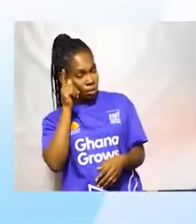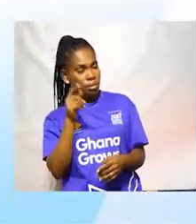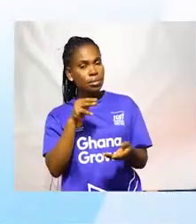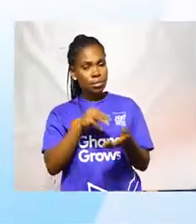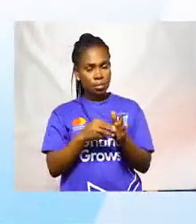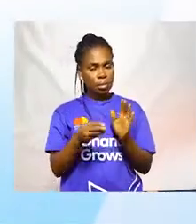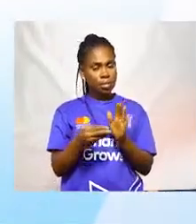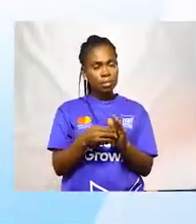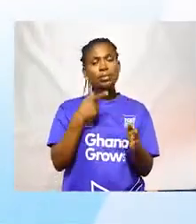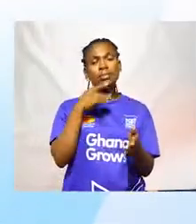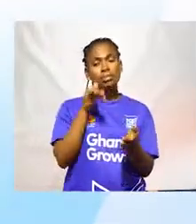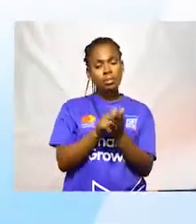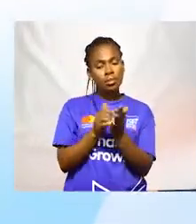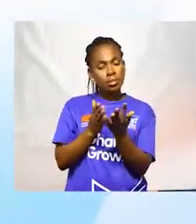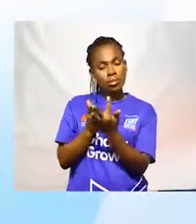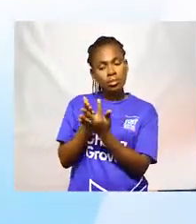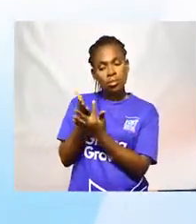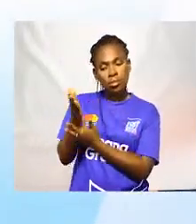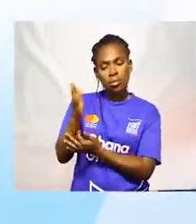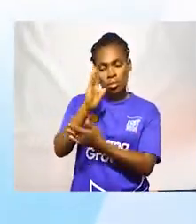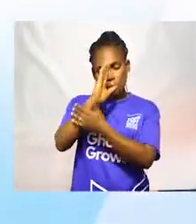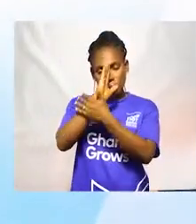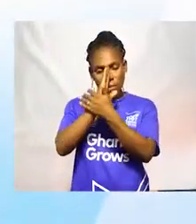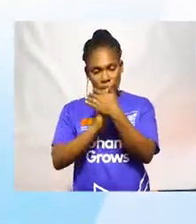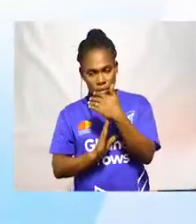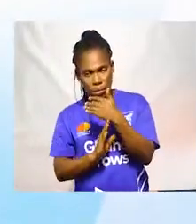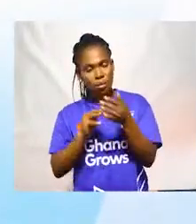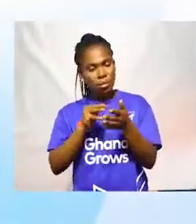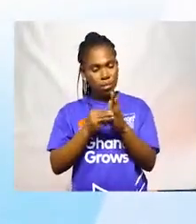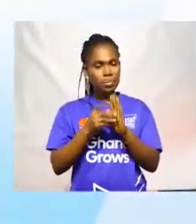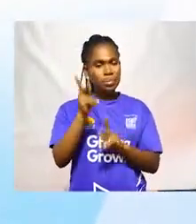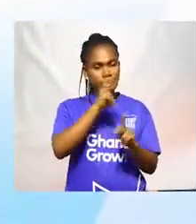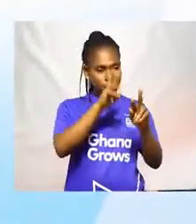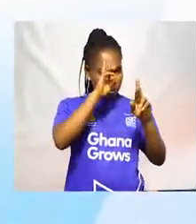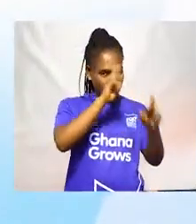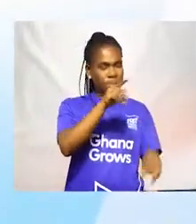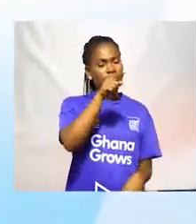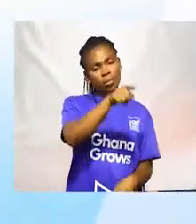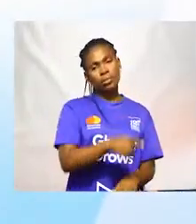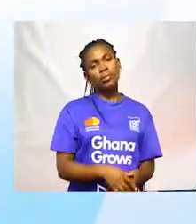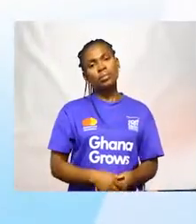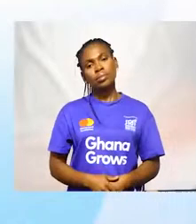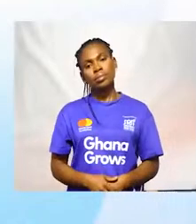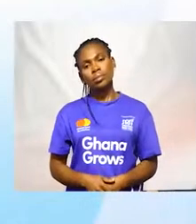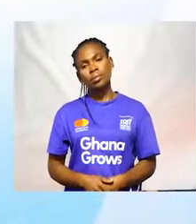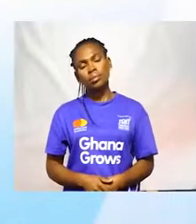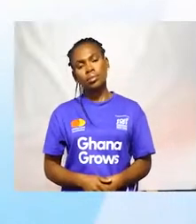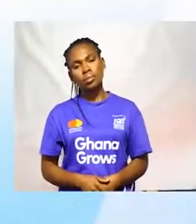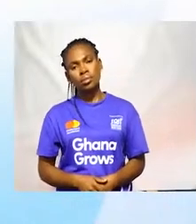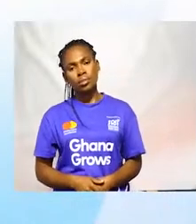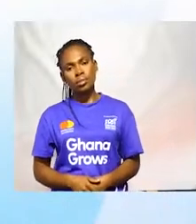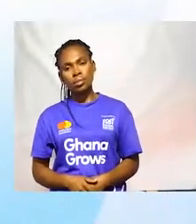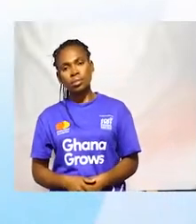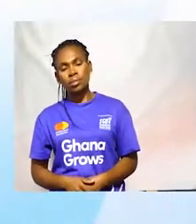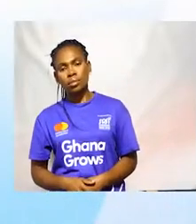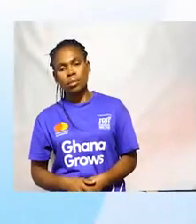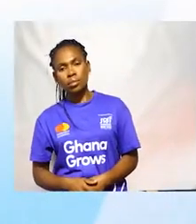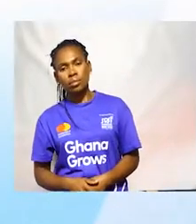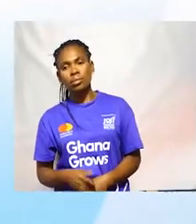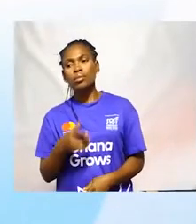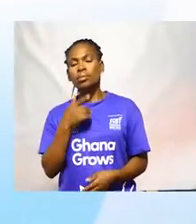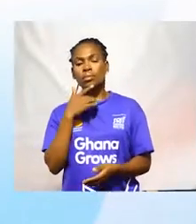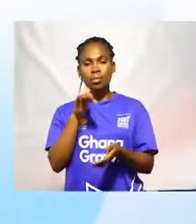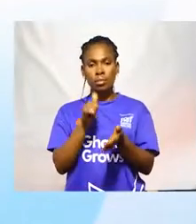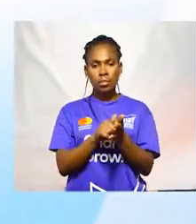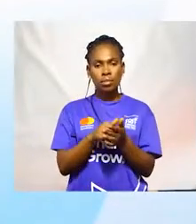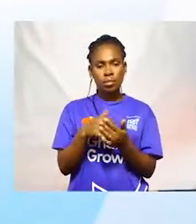Exactly. Somebody said to me, "I met the person, I won't give a clue. He said he or she was very, very, very nice." Yeah. Then after one, two